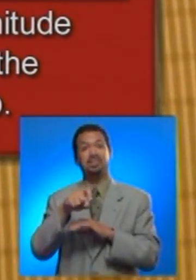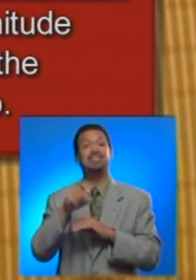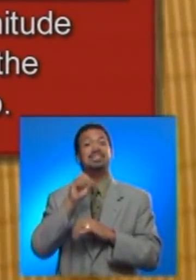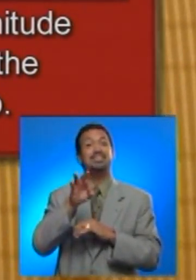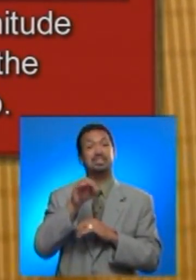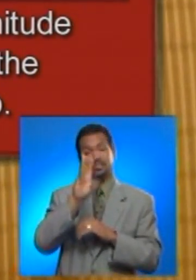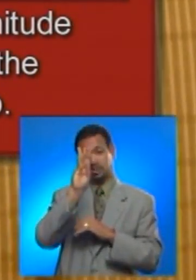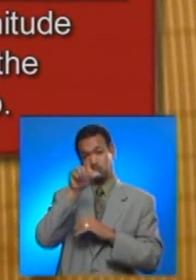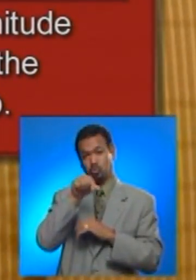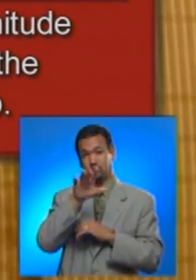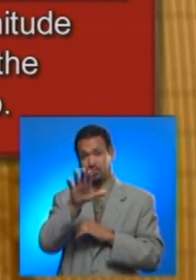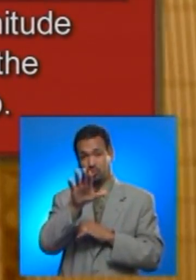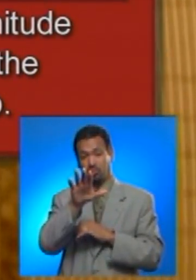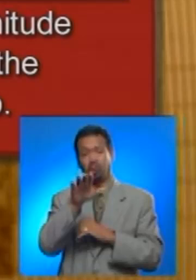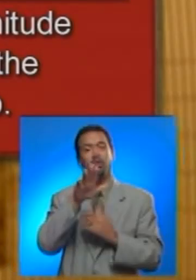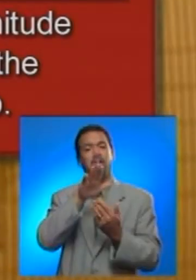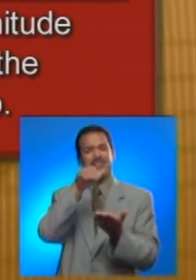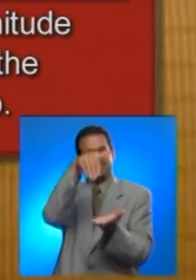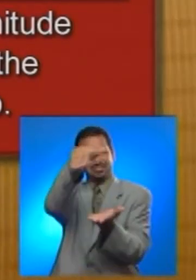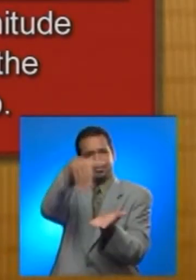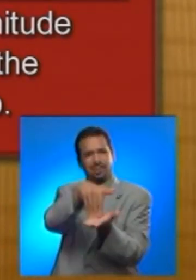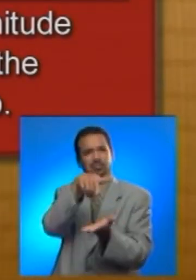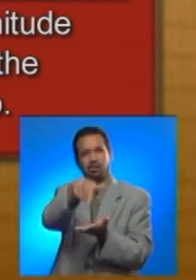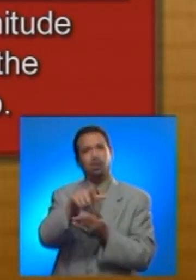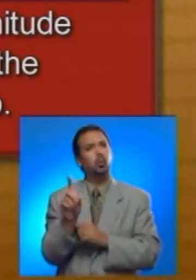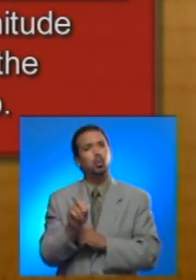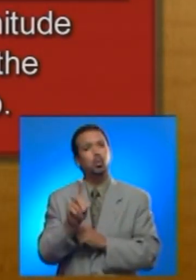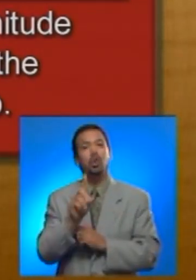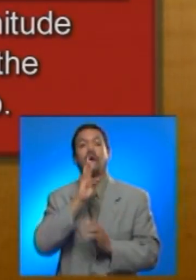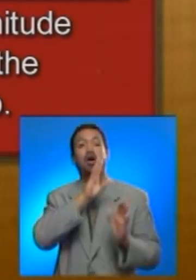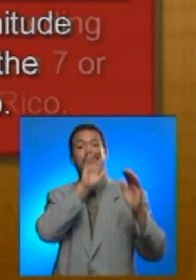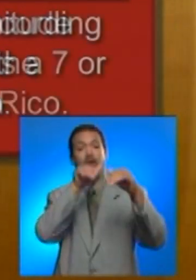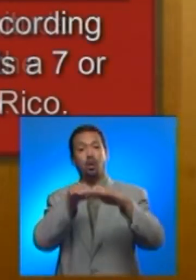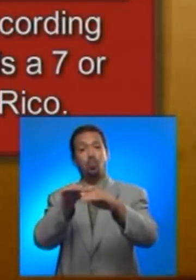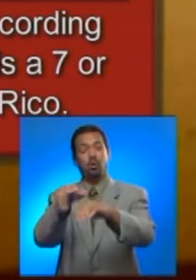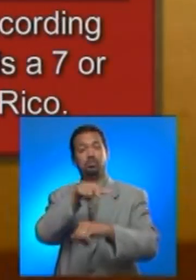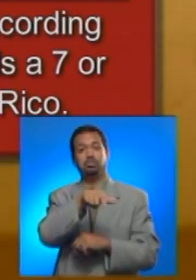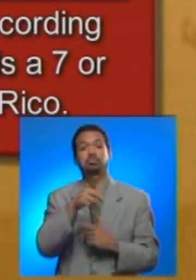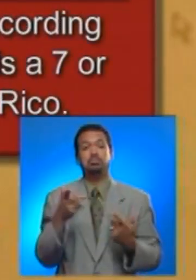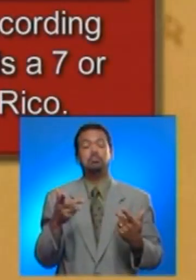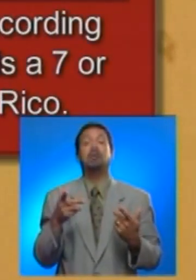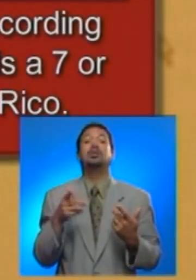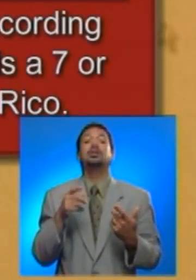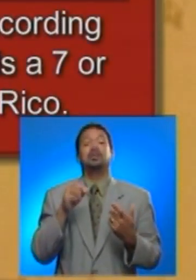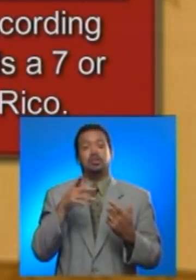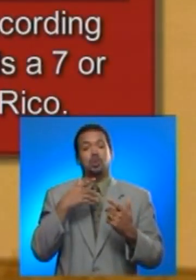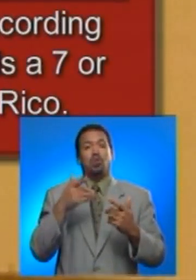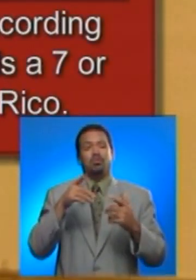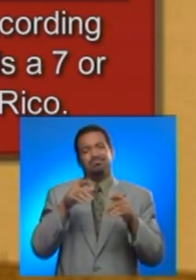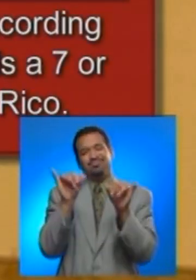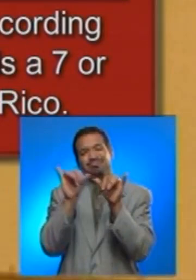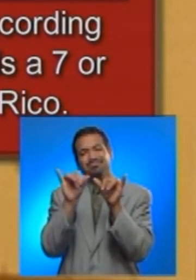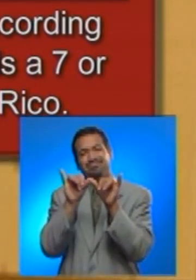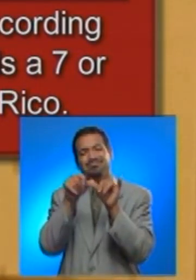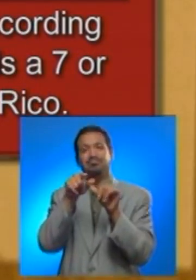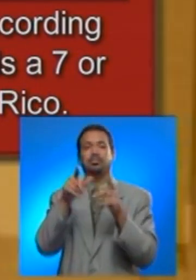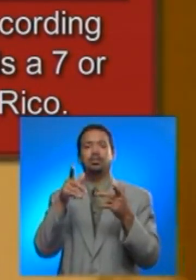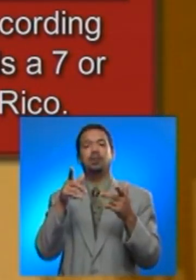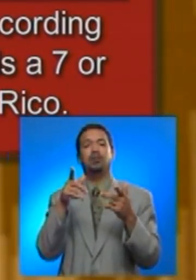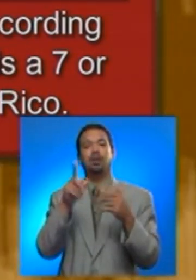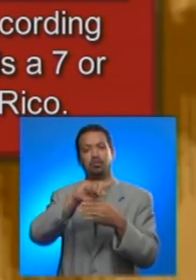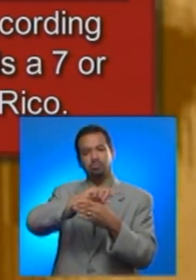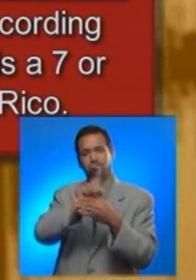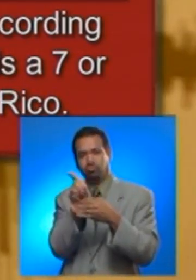6.5 is located on the ocean near Puerto Rico. The earthquake's intensity, according to the